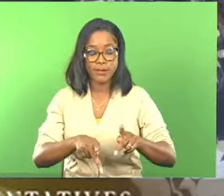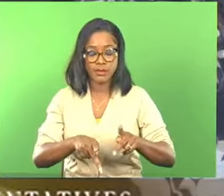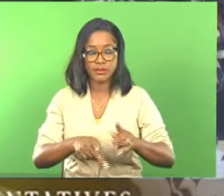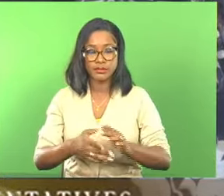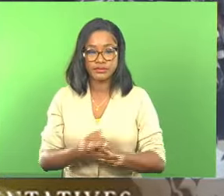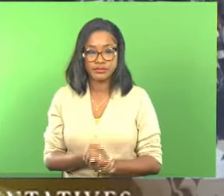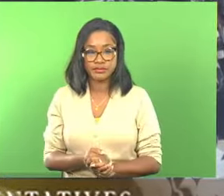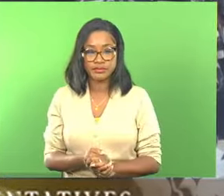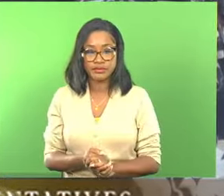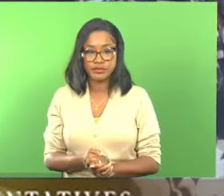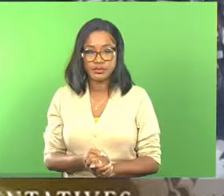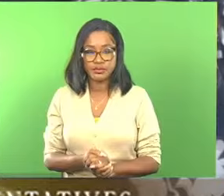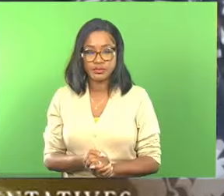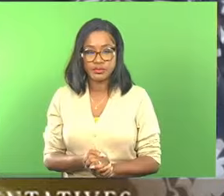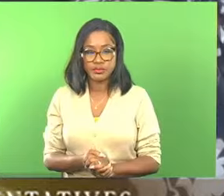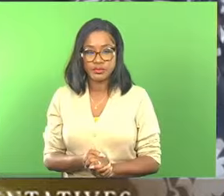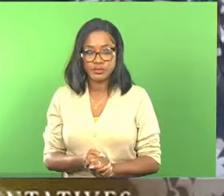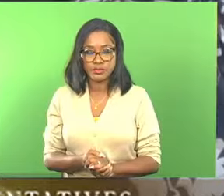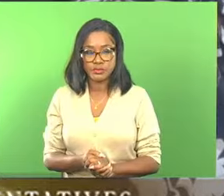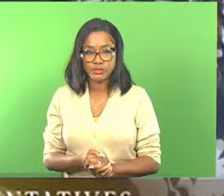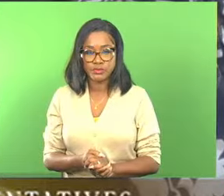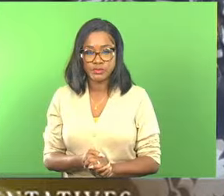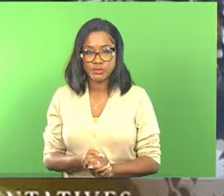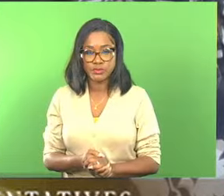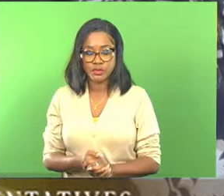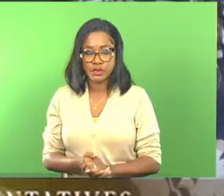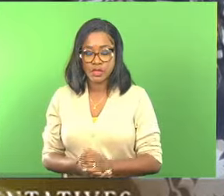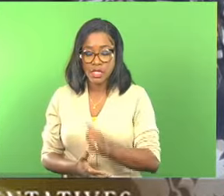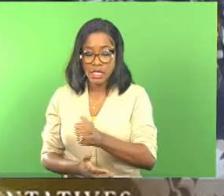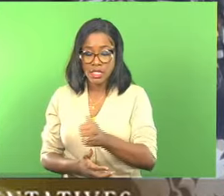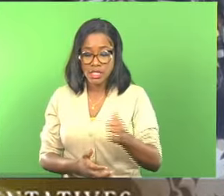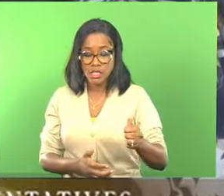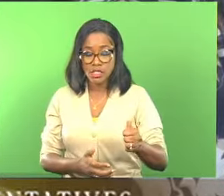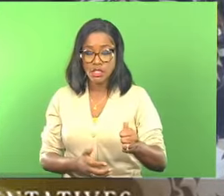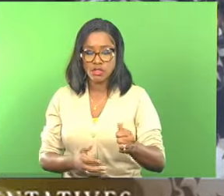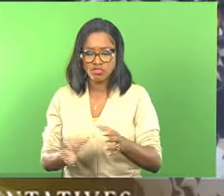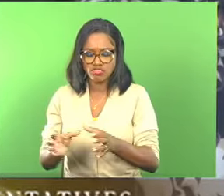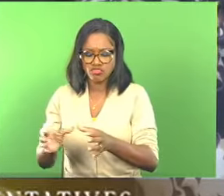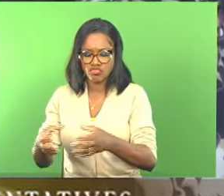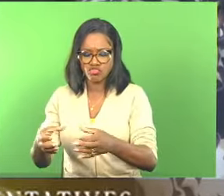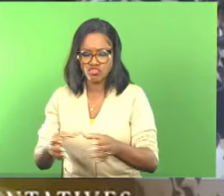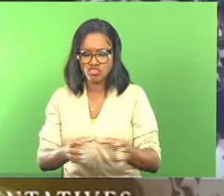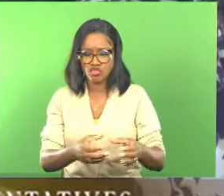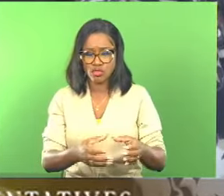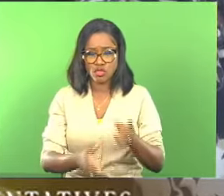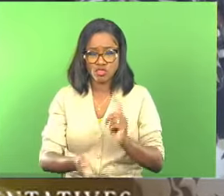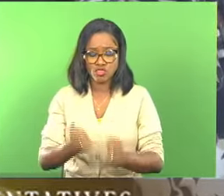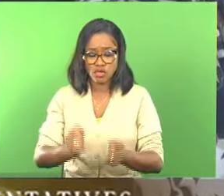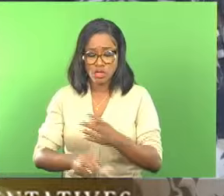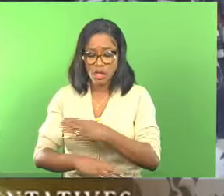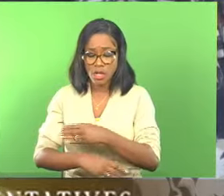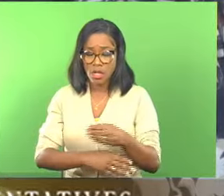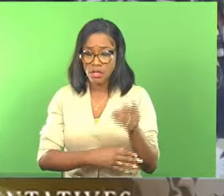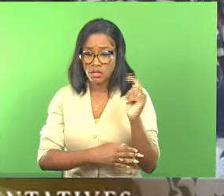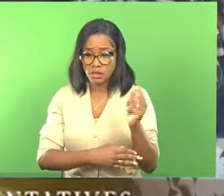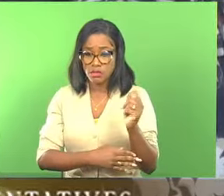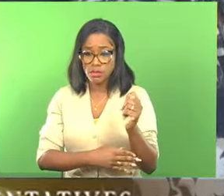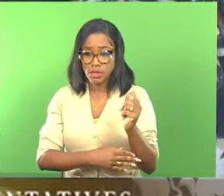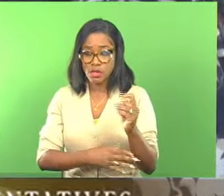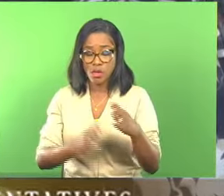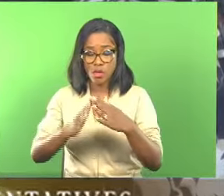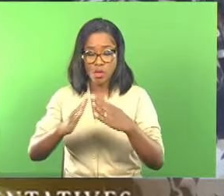It is in our respective houses, Trinidad and Tobago House